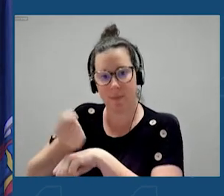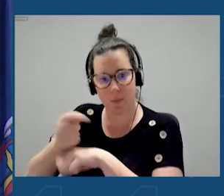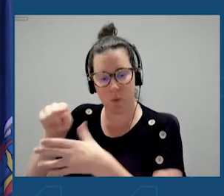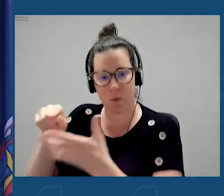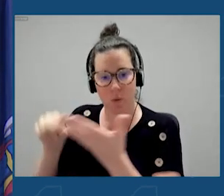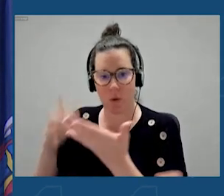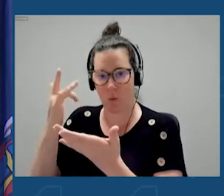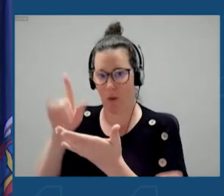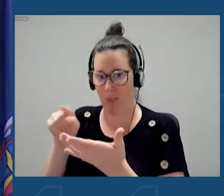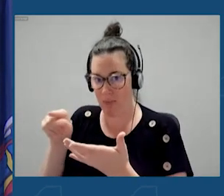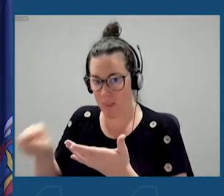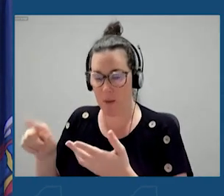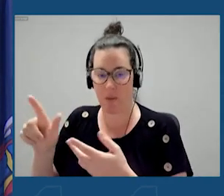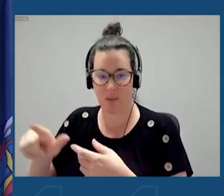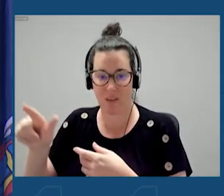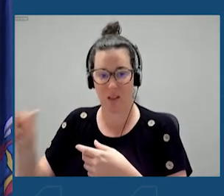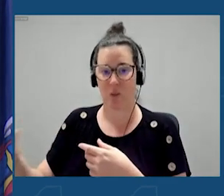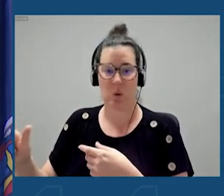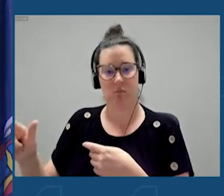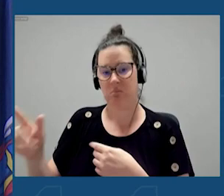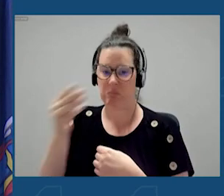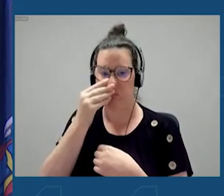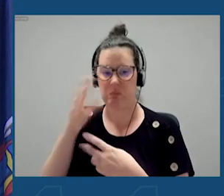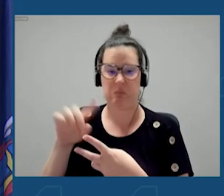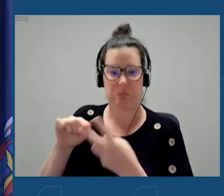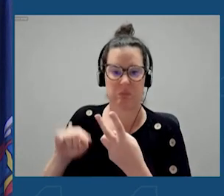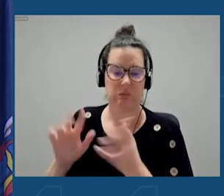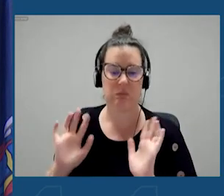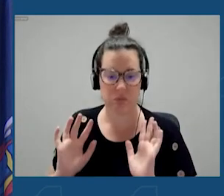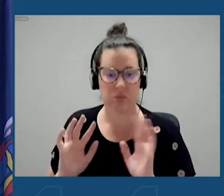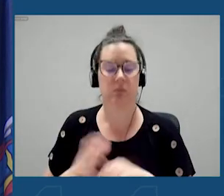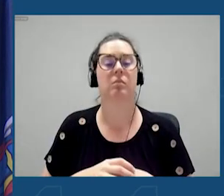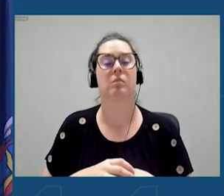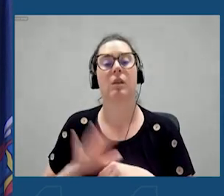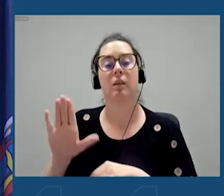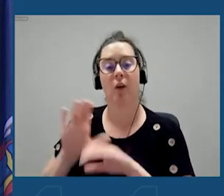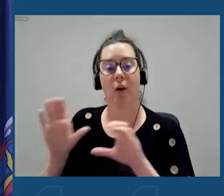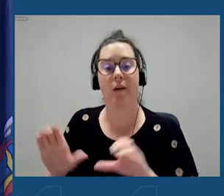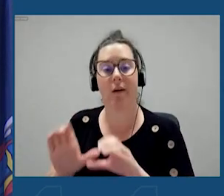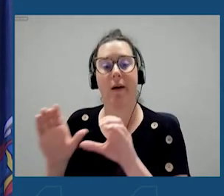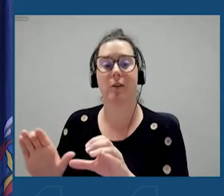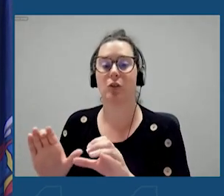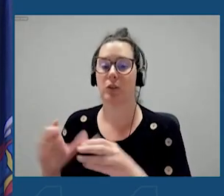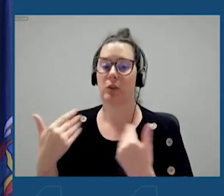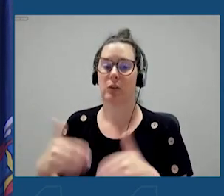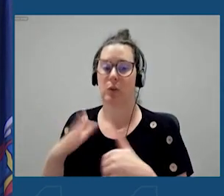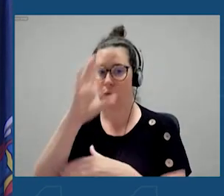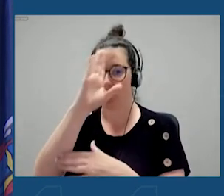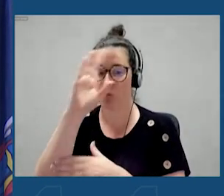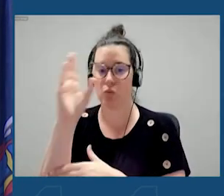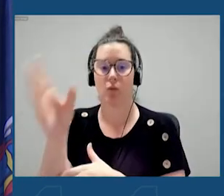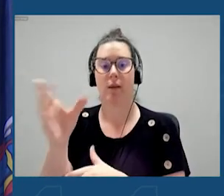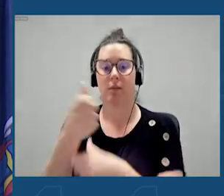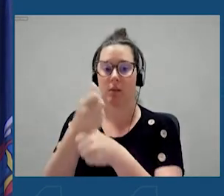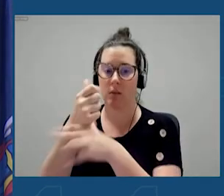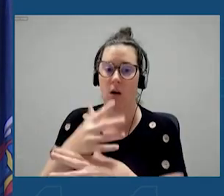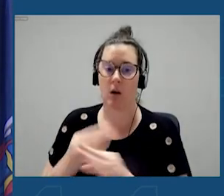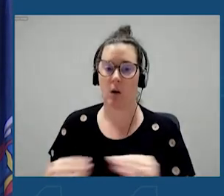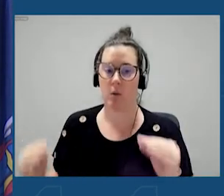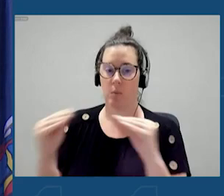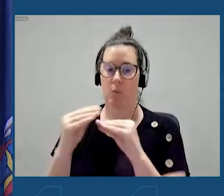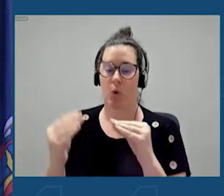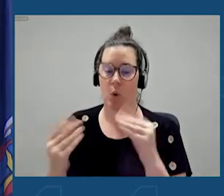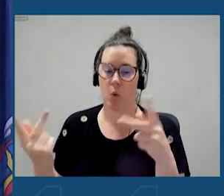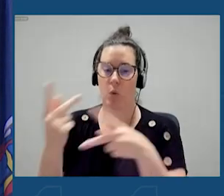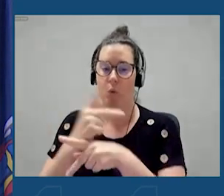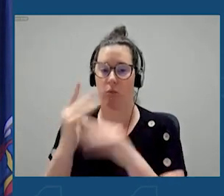that lease to them just don't care. The actions of these unlicensed storefronts are directly contributing to furthering the disproportionate